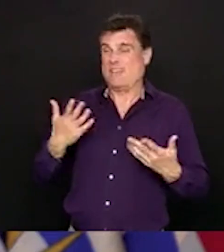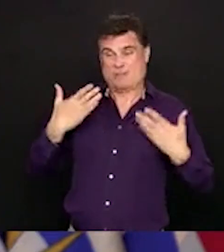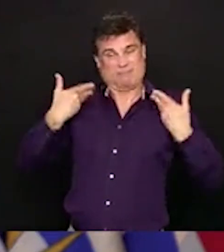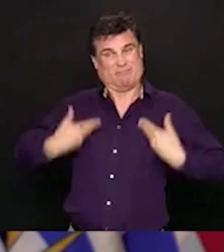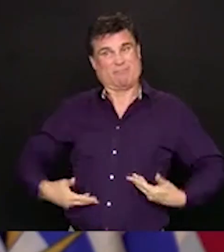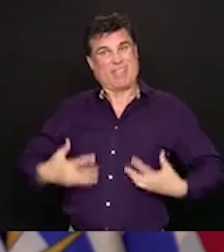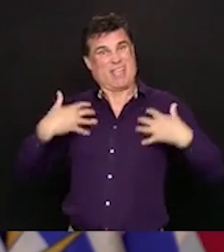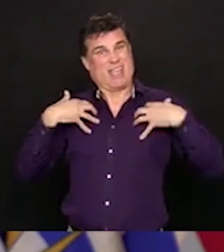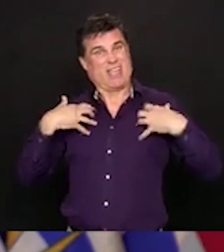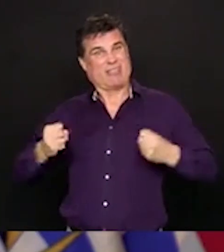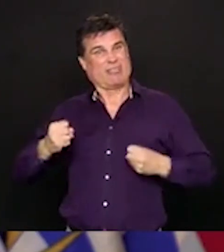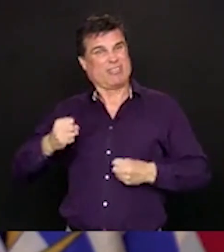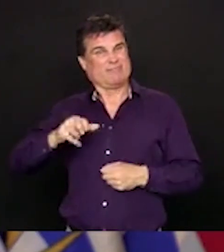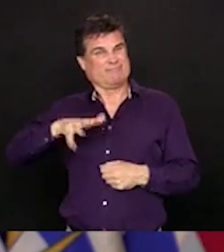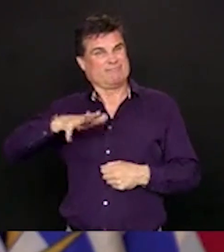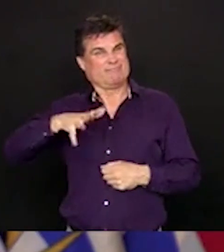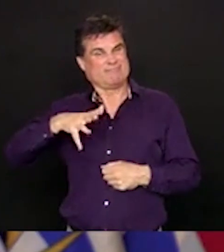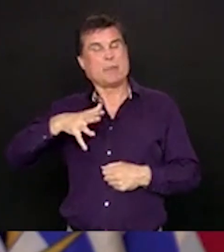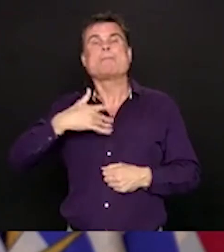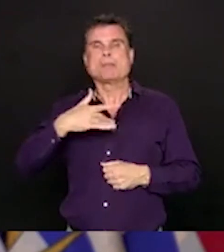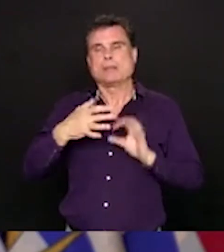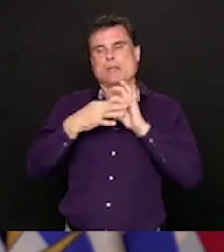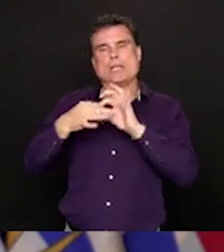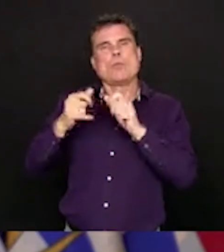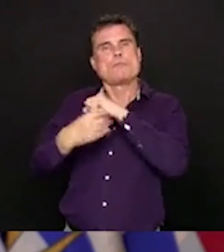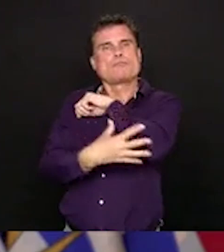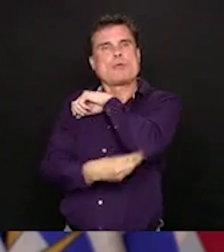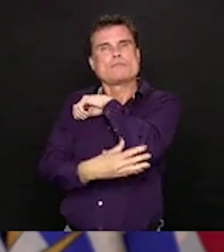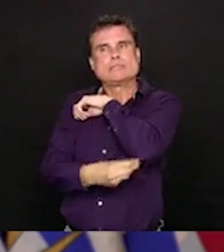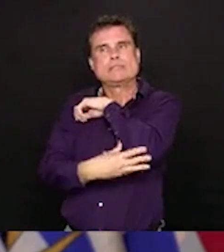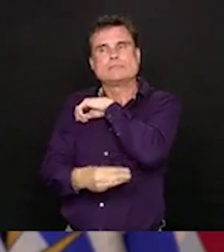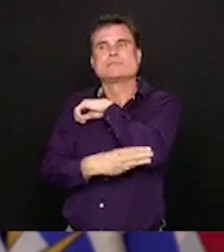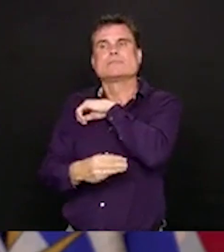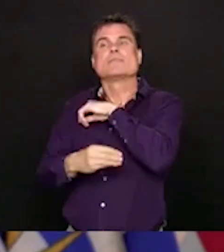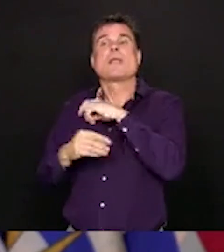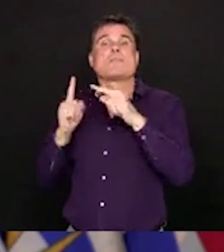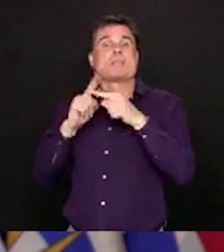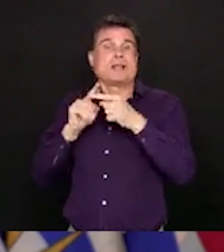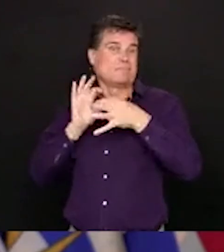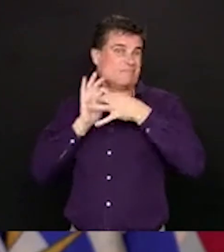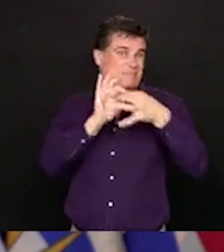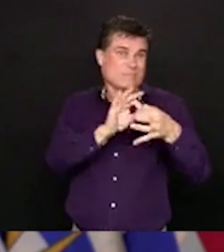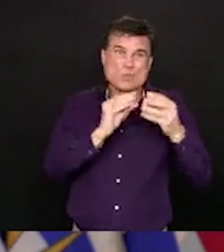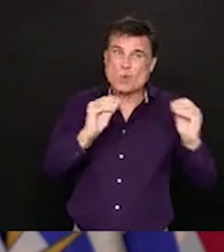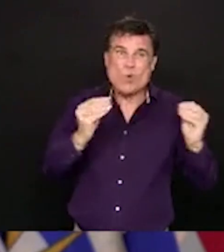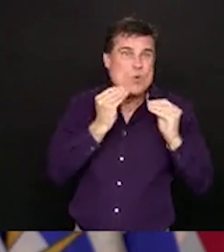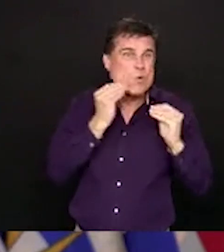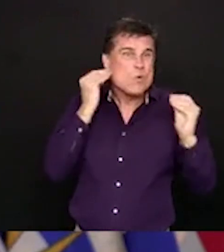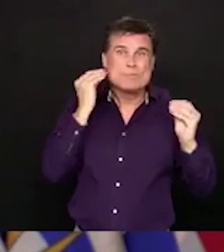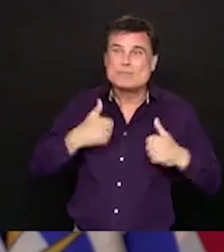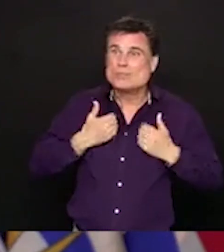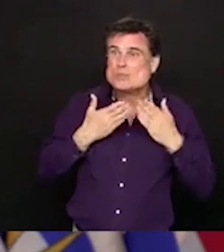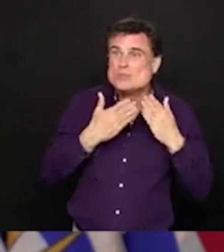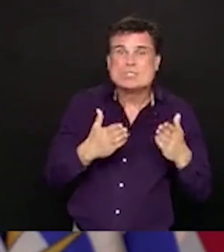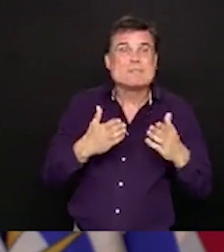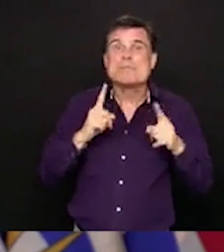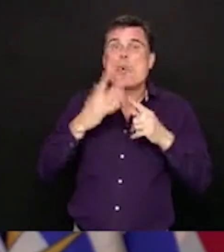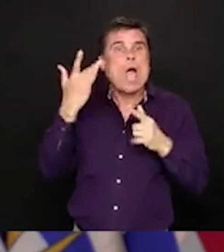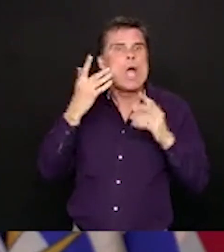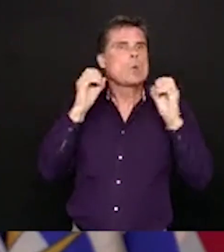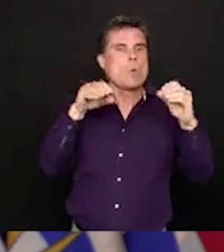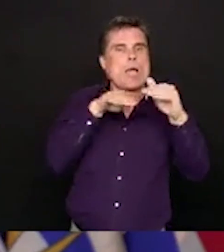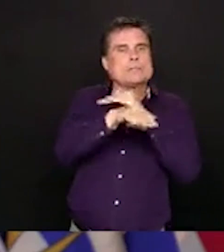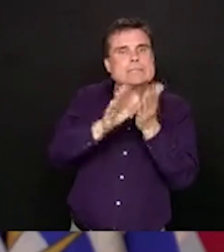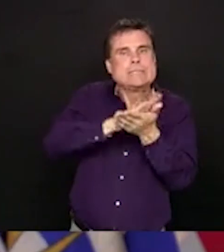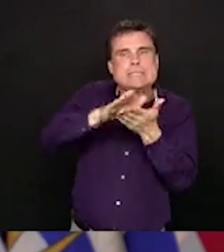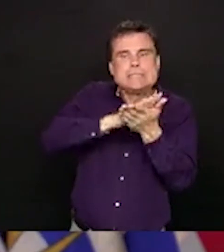at both race and social and economic status in assessing those impacts. And we're looking